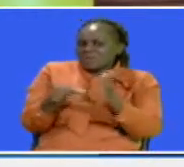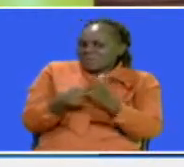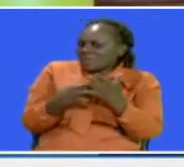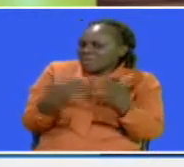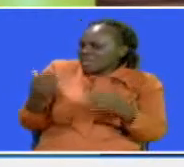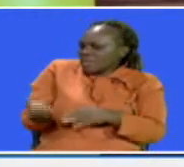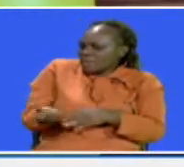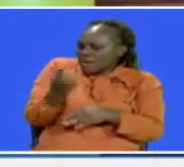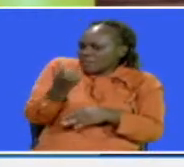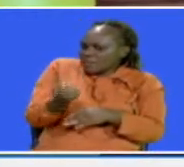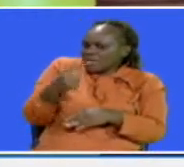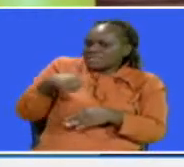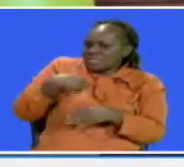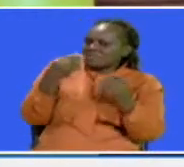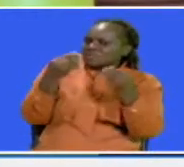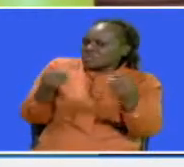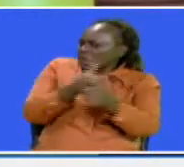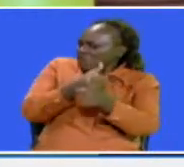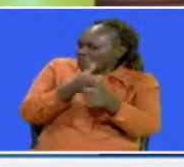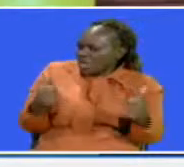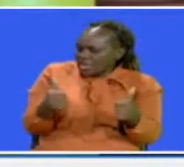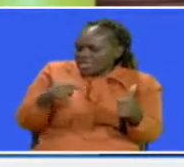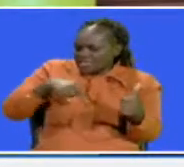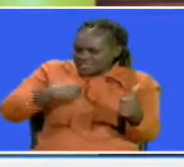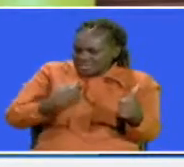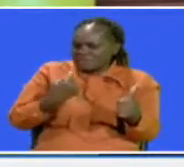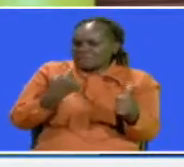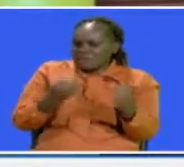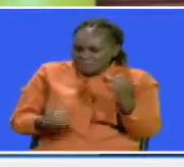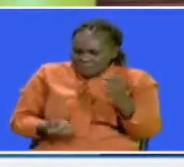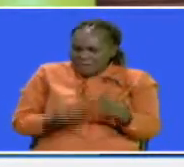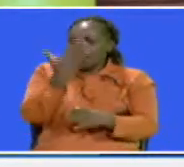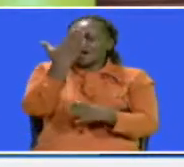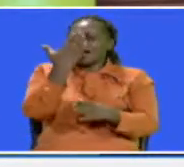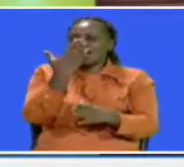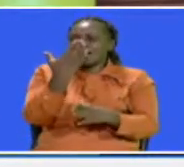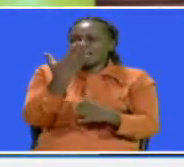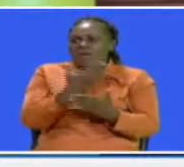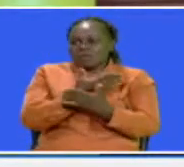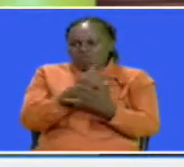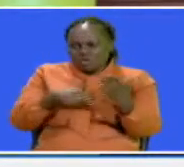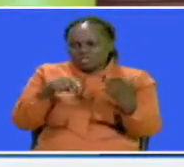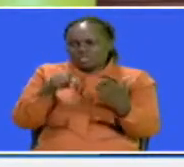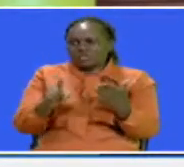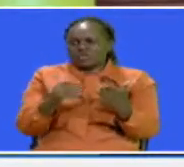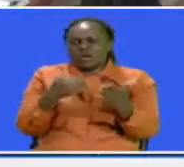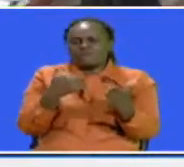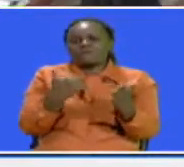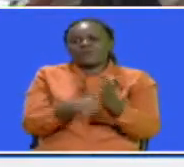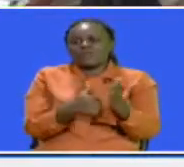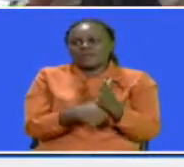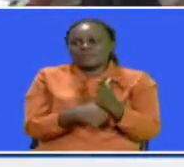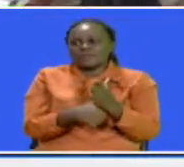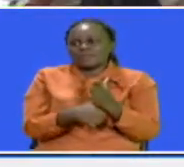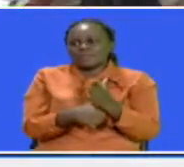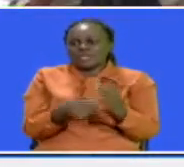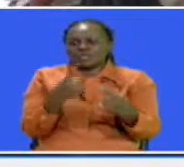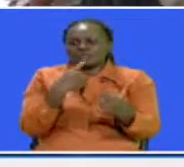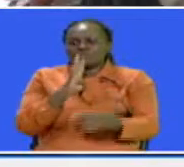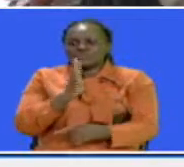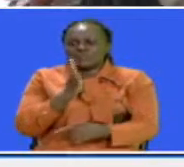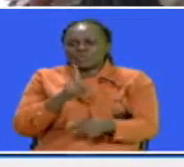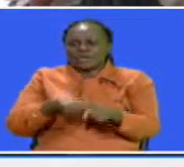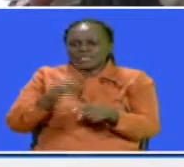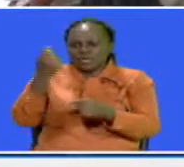comes across, we are going to solve it because we are the ones who created whatever it is that you have a problem with. They were speaking